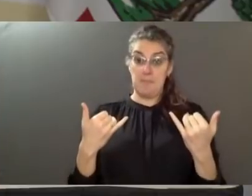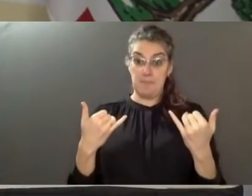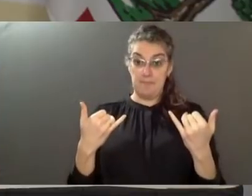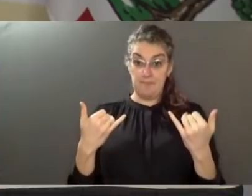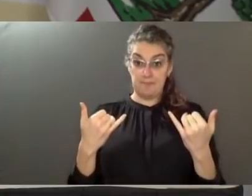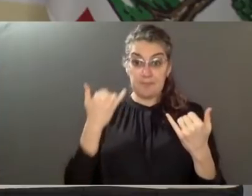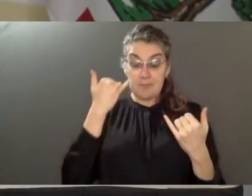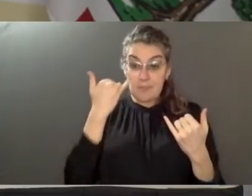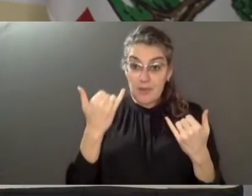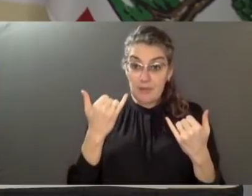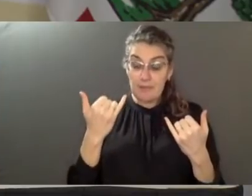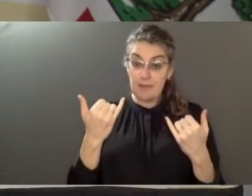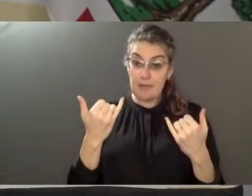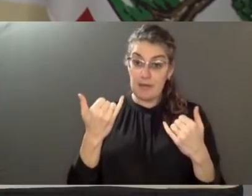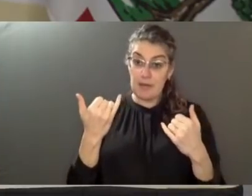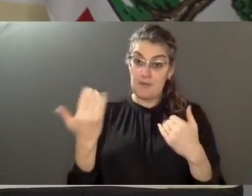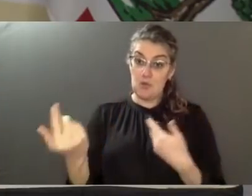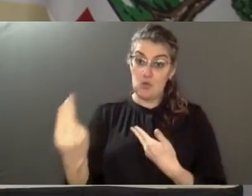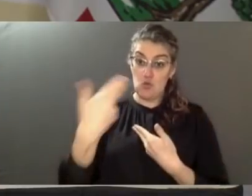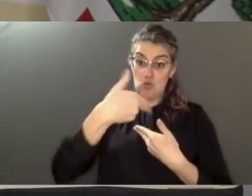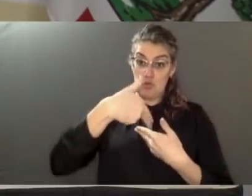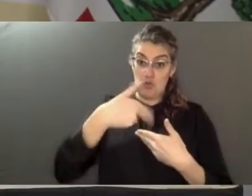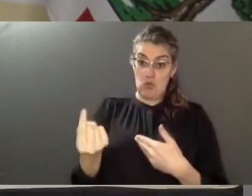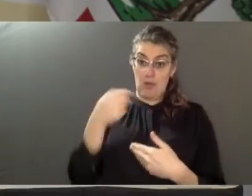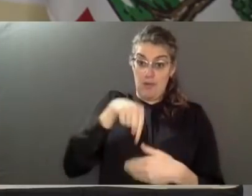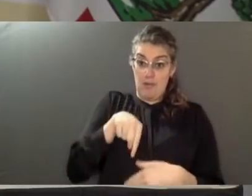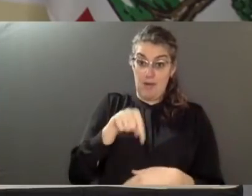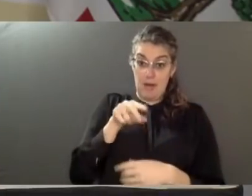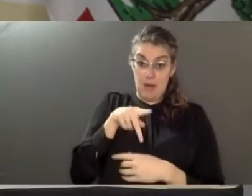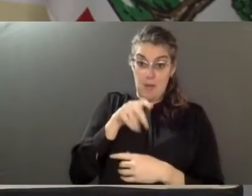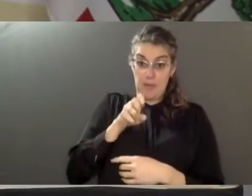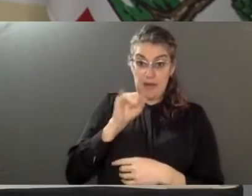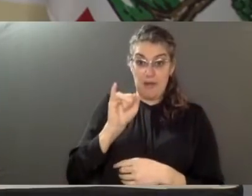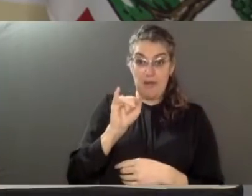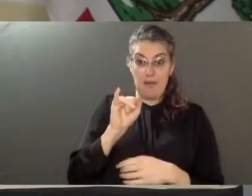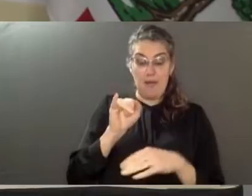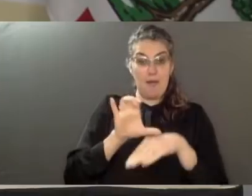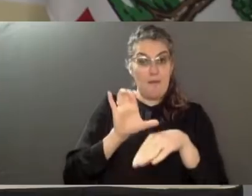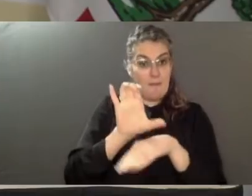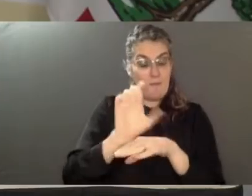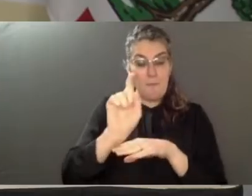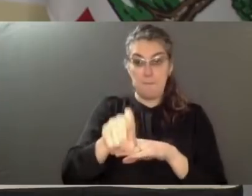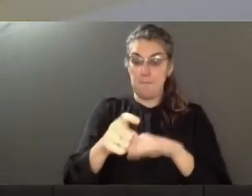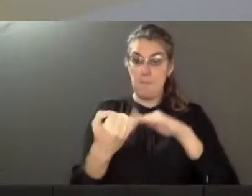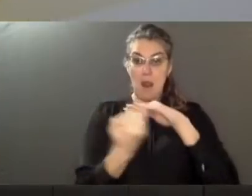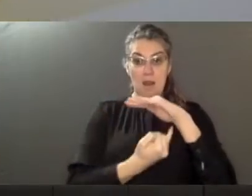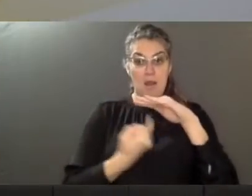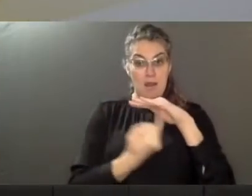all of those entering our province. So with that, I will turn it over to Dr. Morrison for her daily brief first.